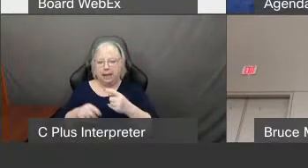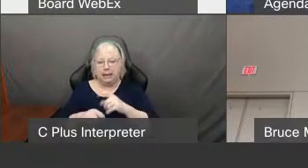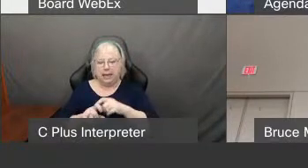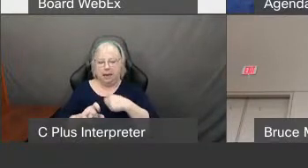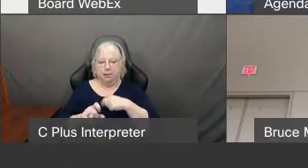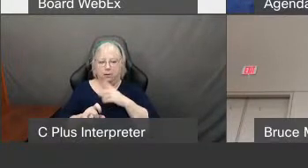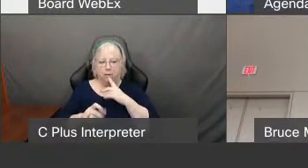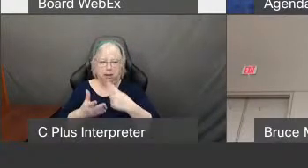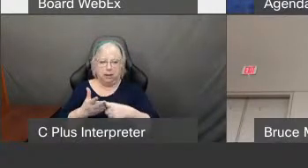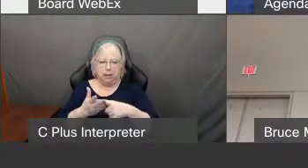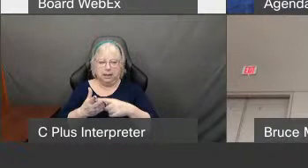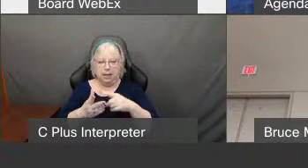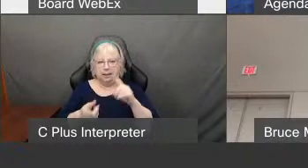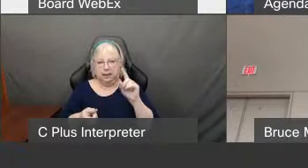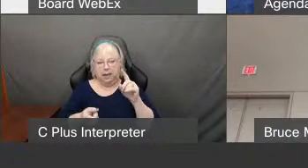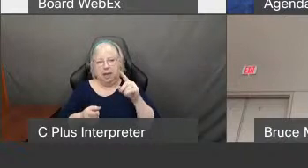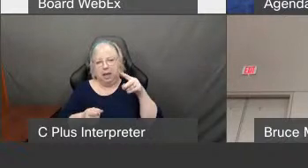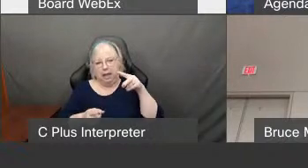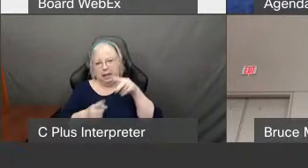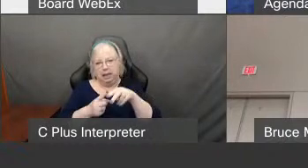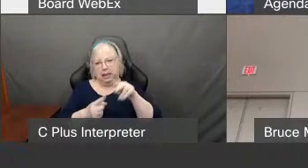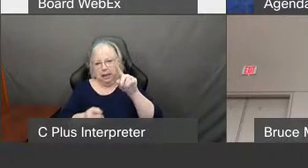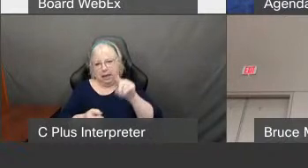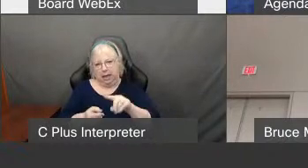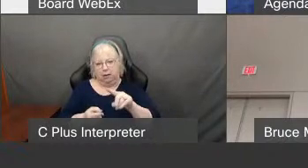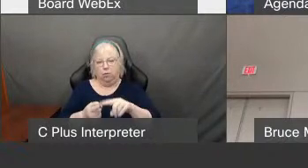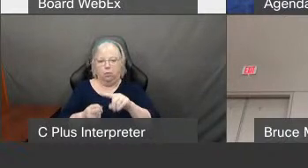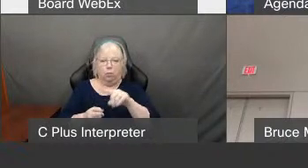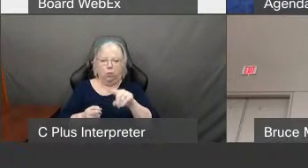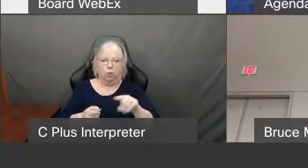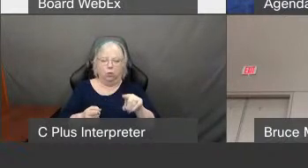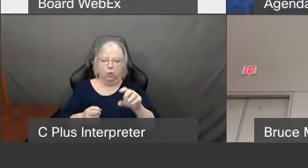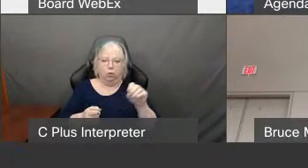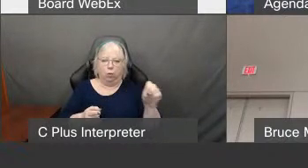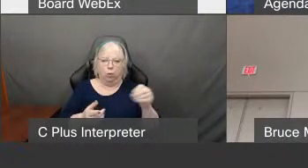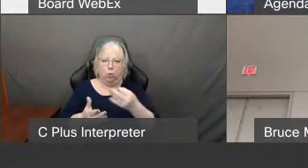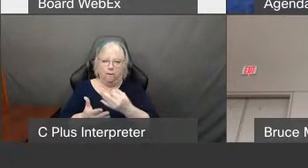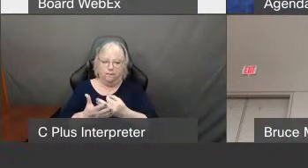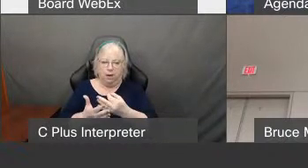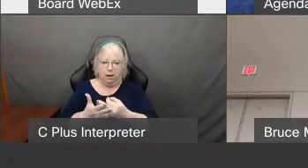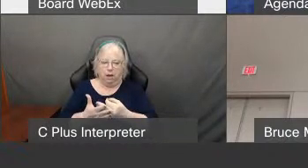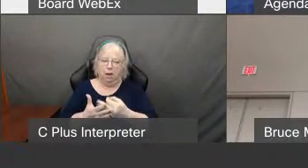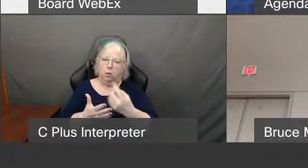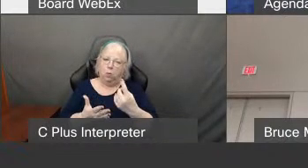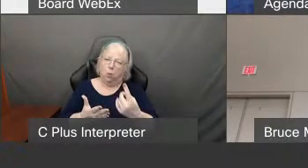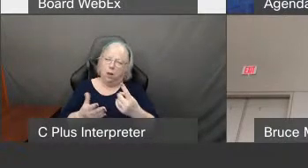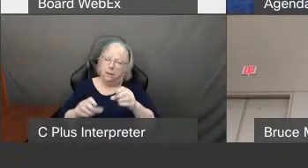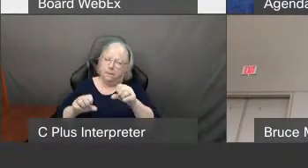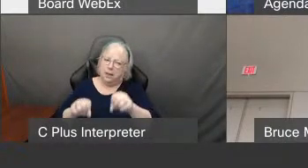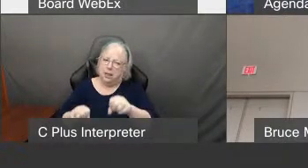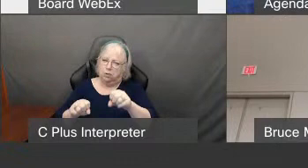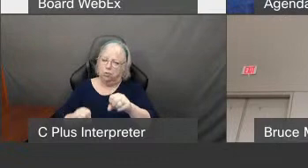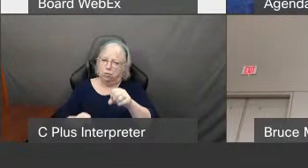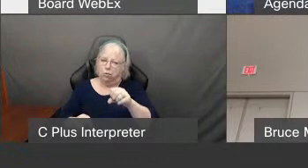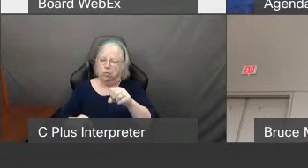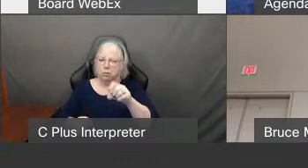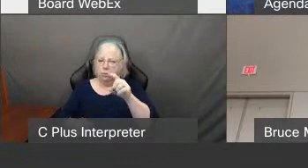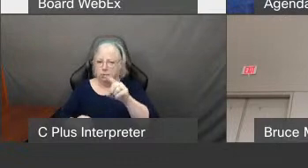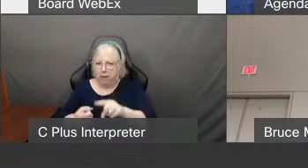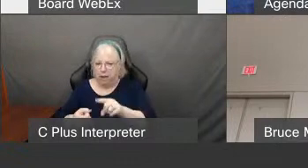of the zoo funding, one of the potential cuts was in